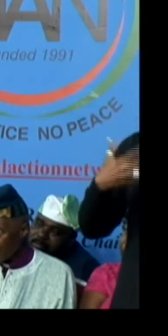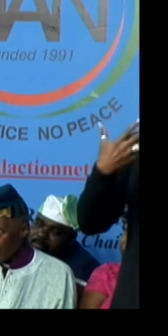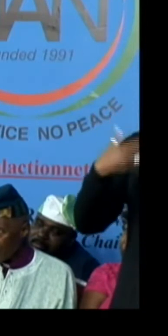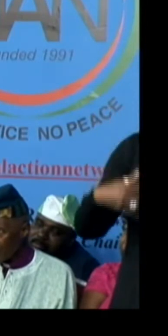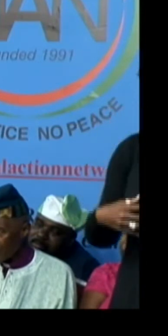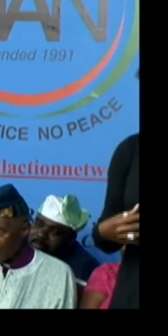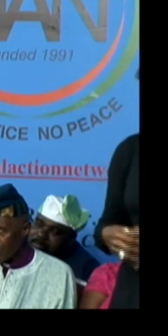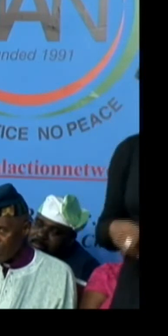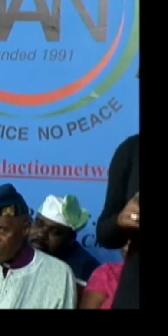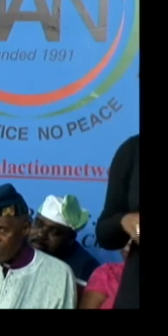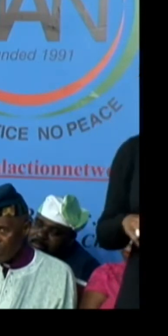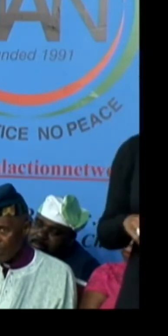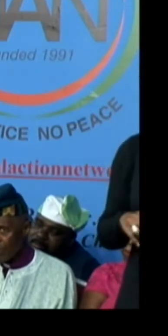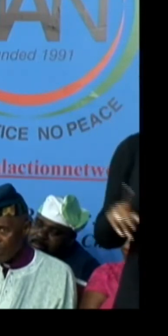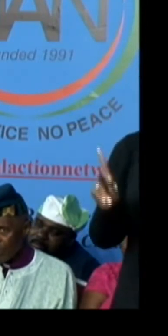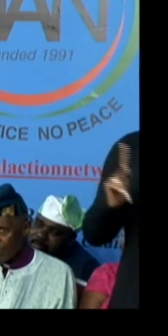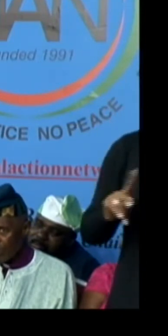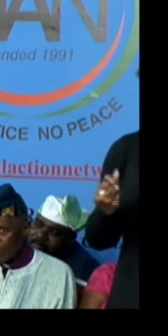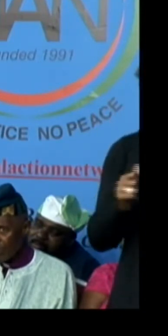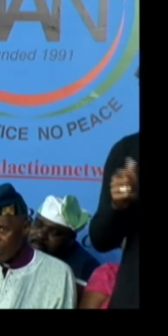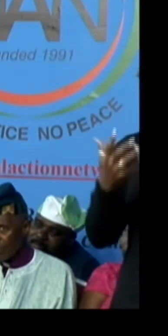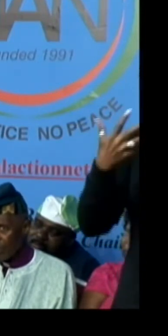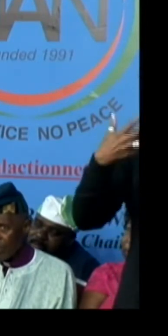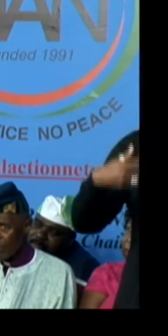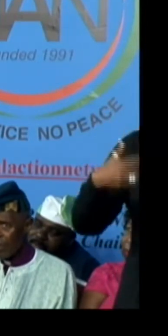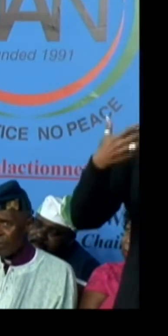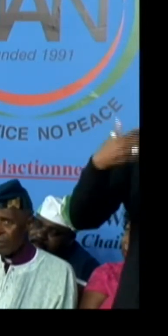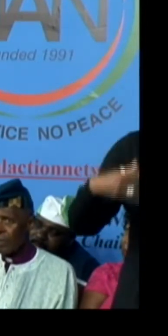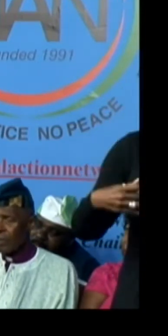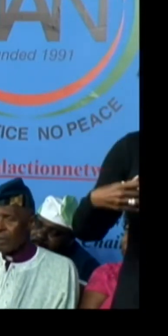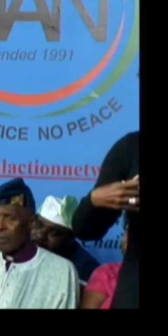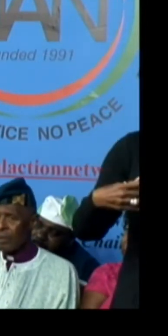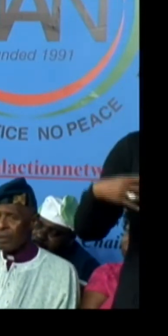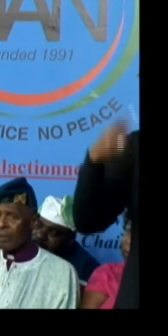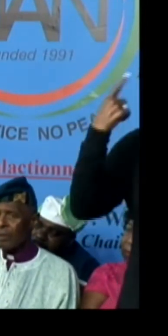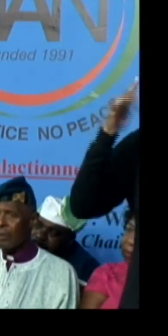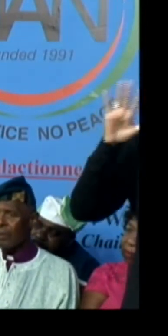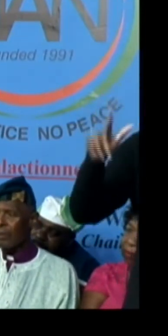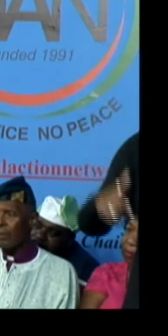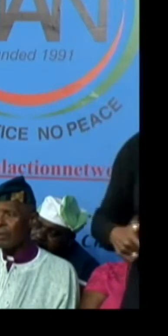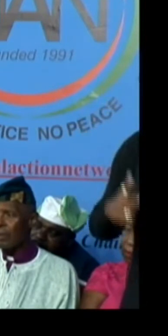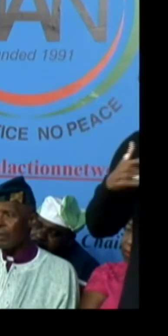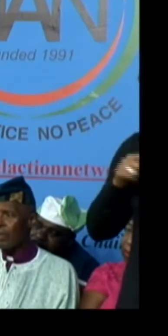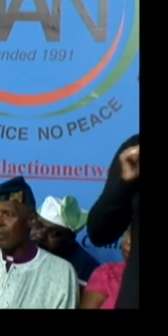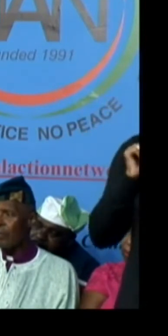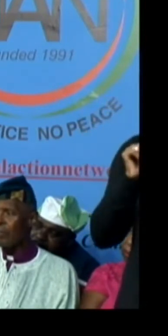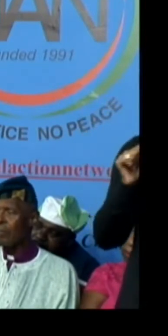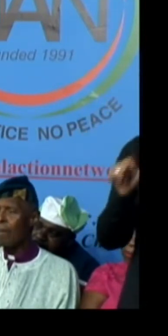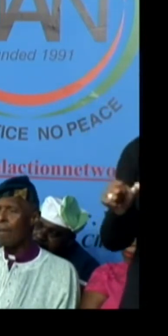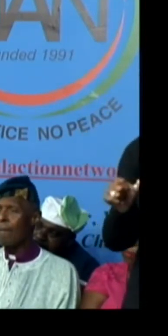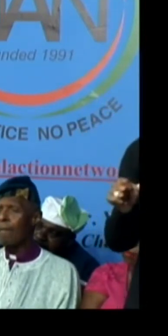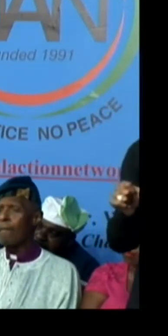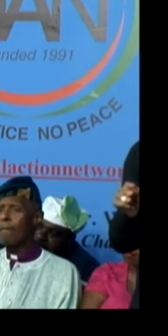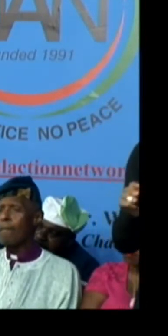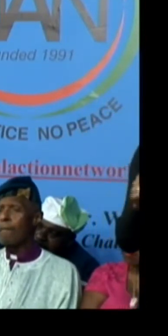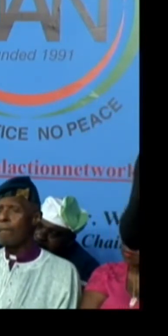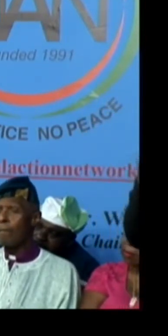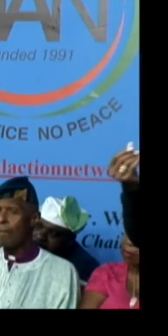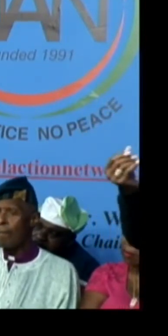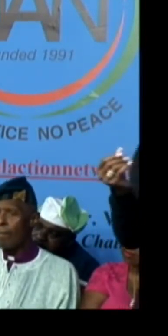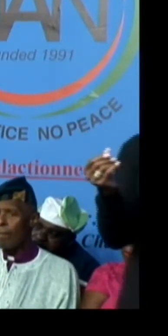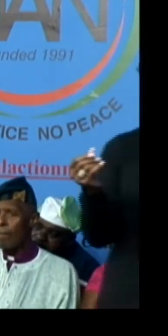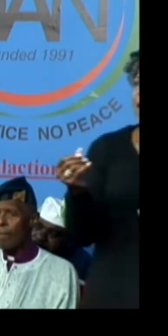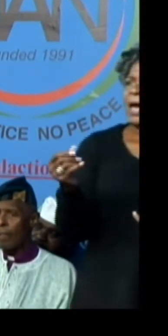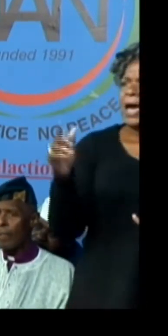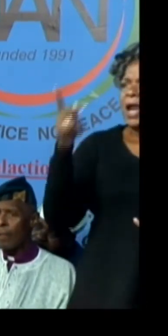People sitting up on machines keeping their lives going. And to score some